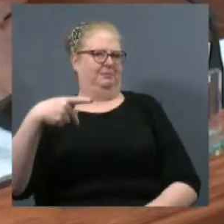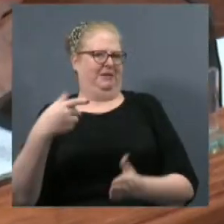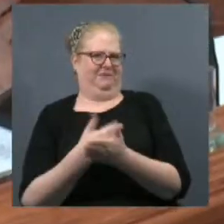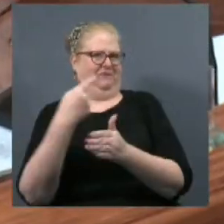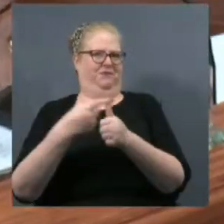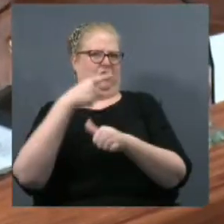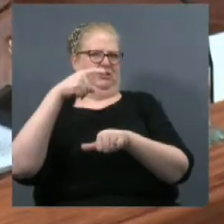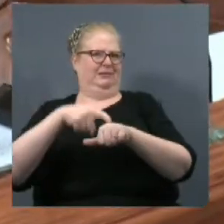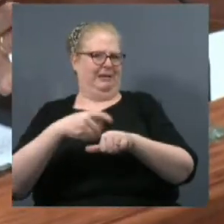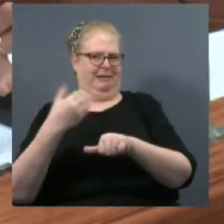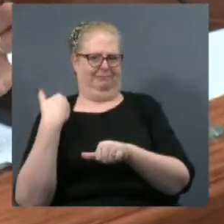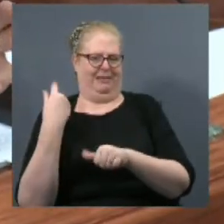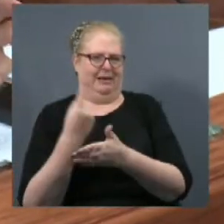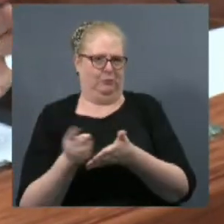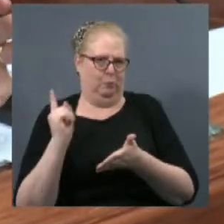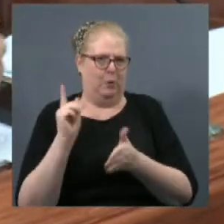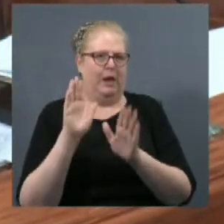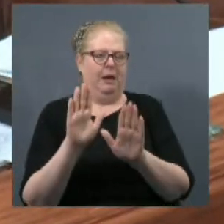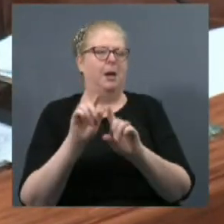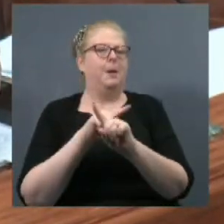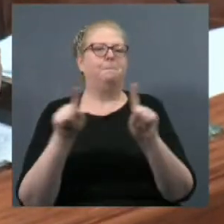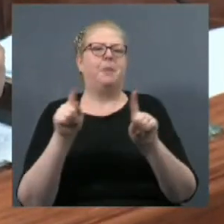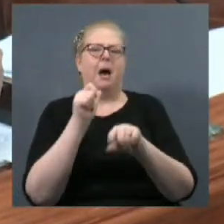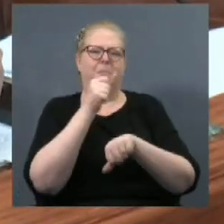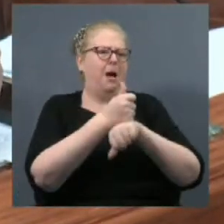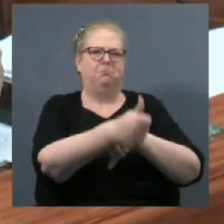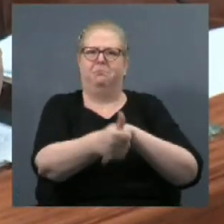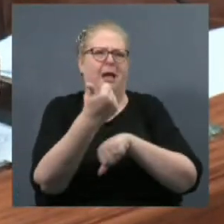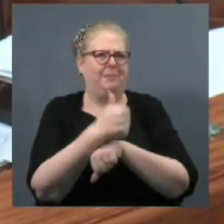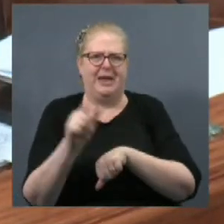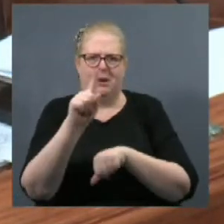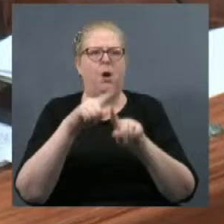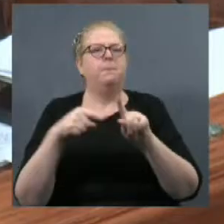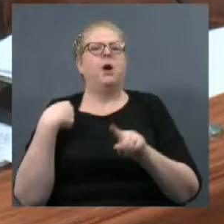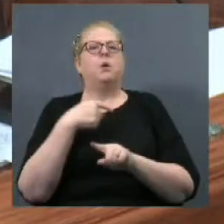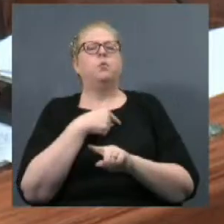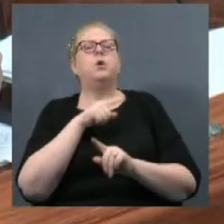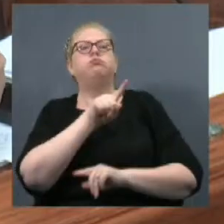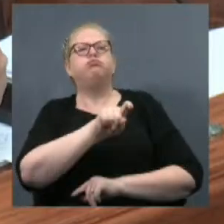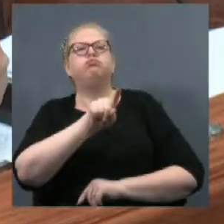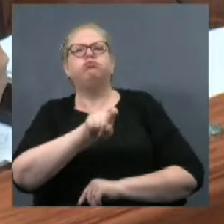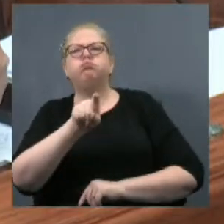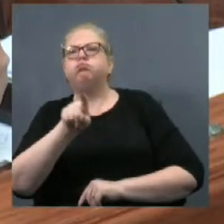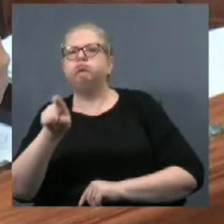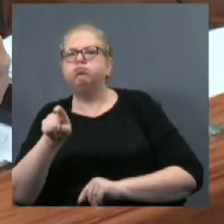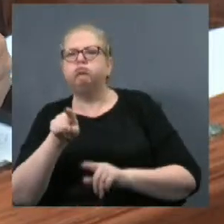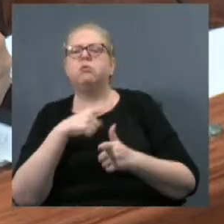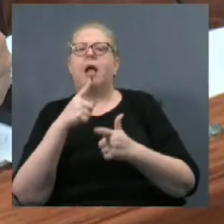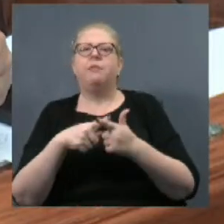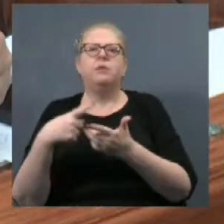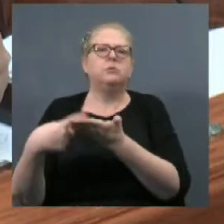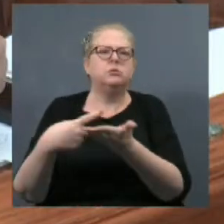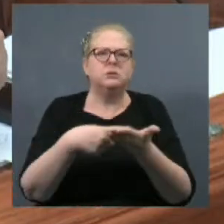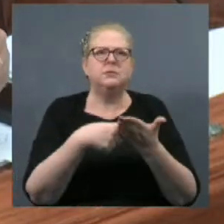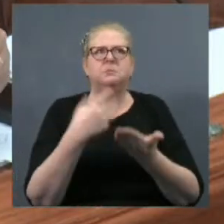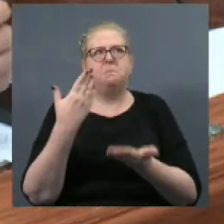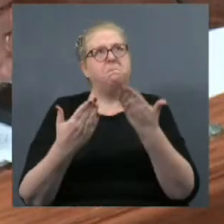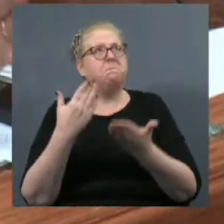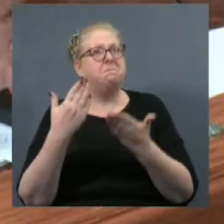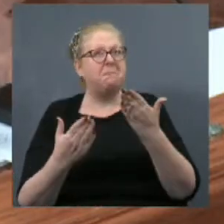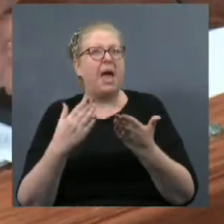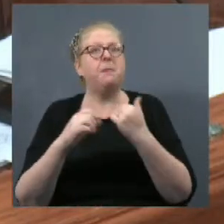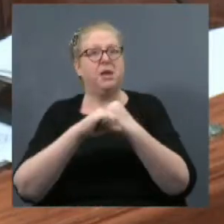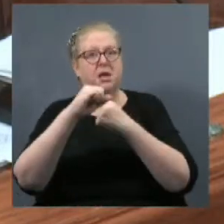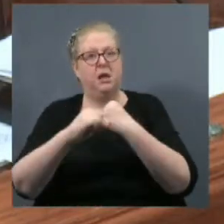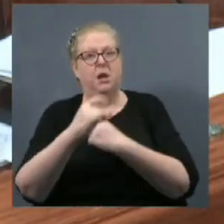nobody's fault. I mean, we were asking questions and they were talking, and I think we talked for about an hour and a half on a